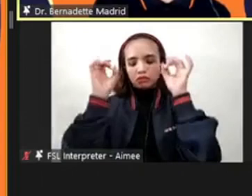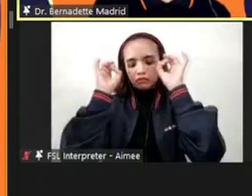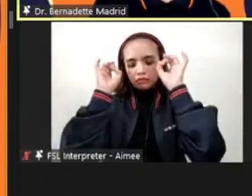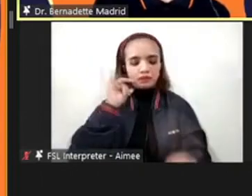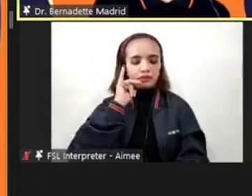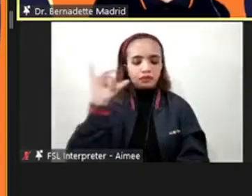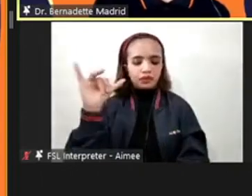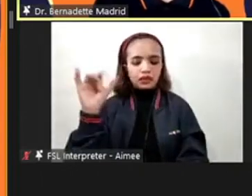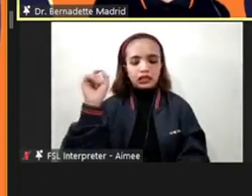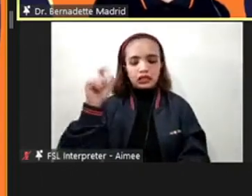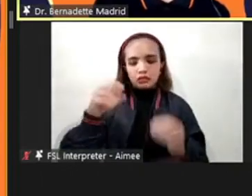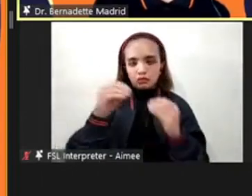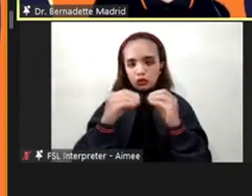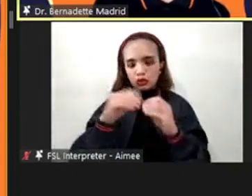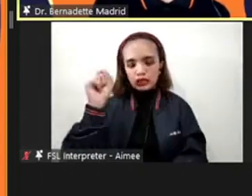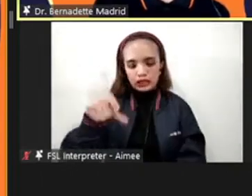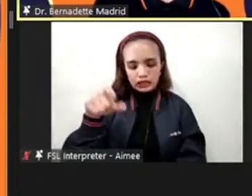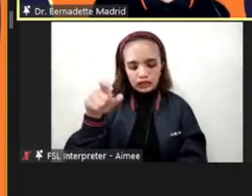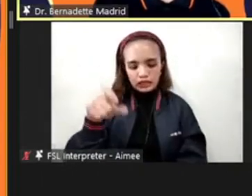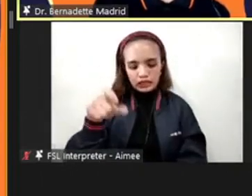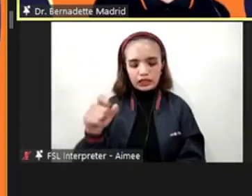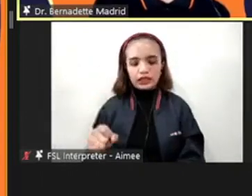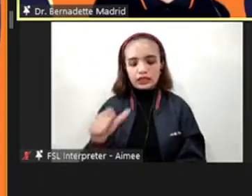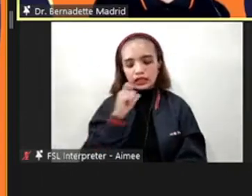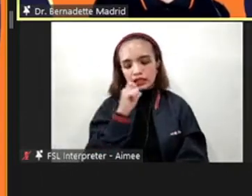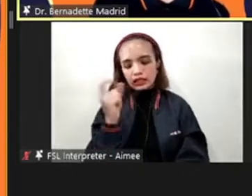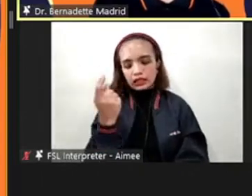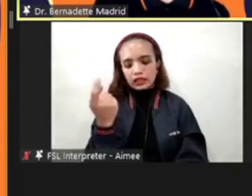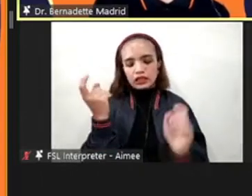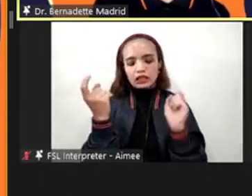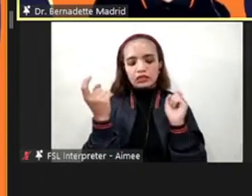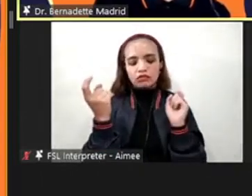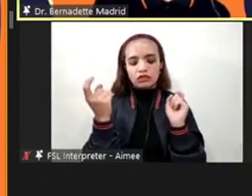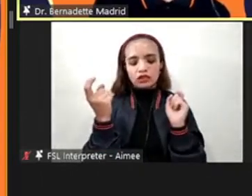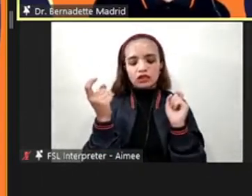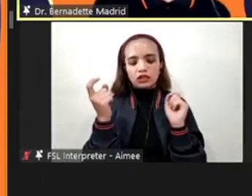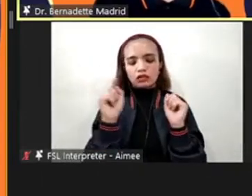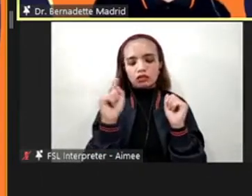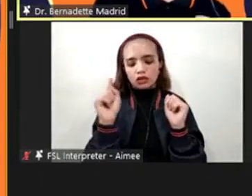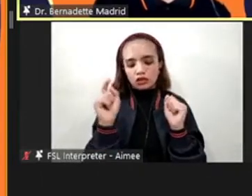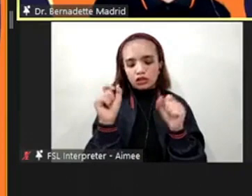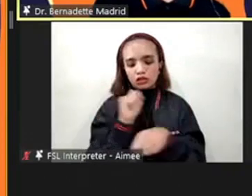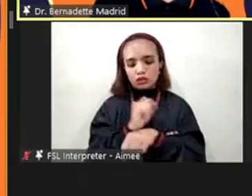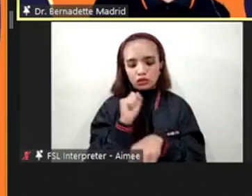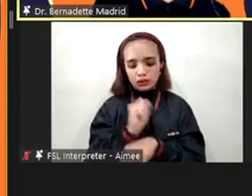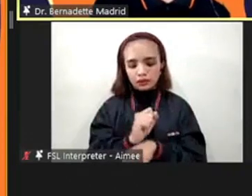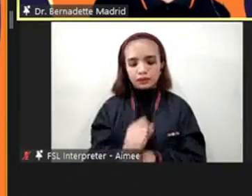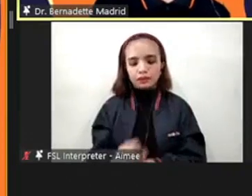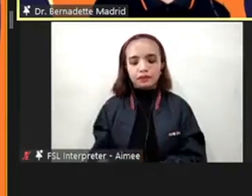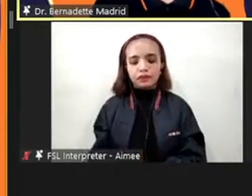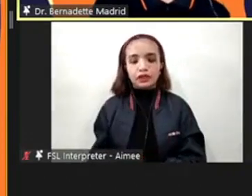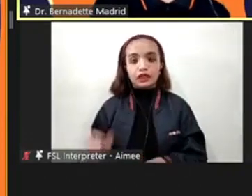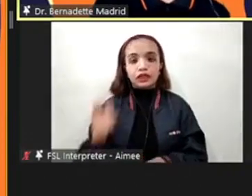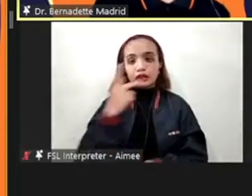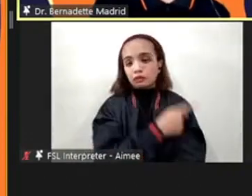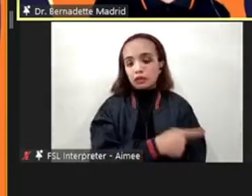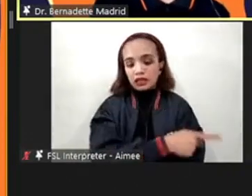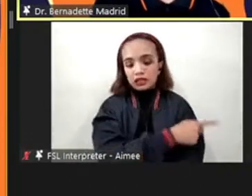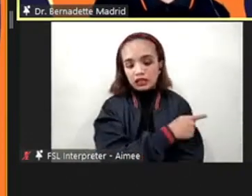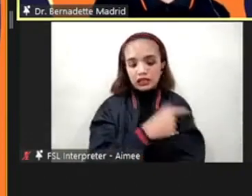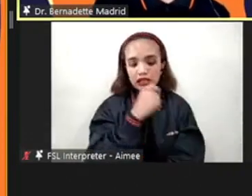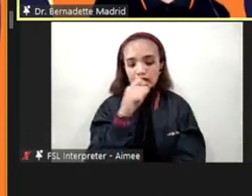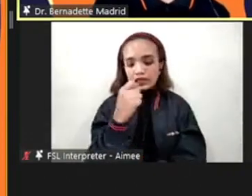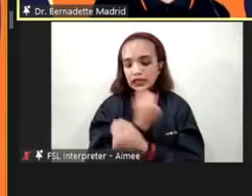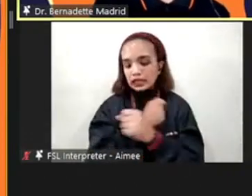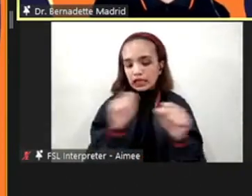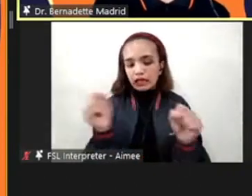concrete needs because of increased poverty and high unemployment. And if patients are not safe at home, it's very